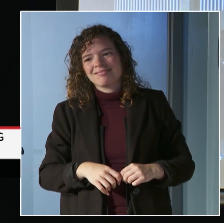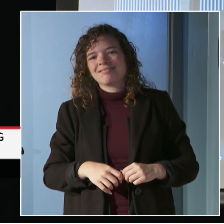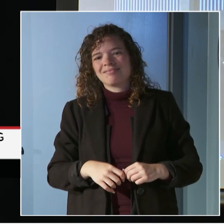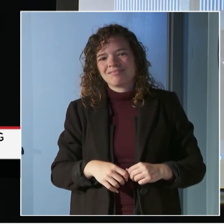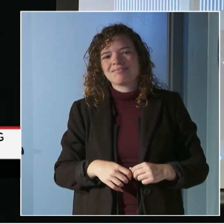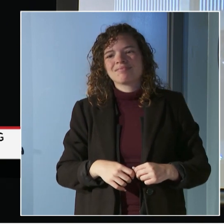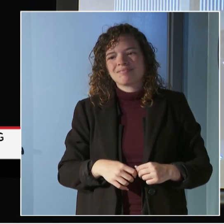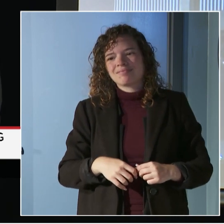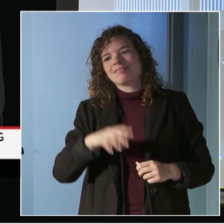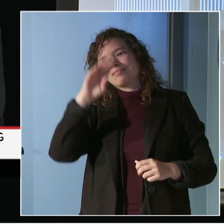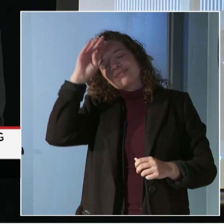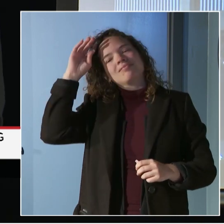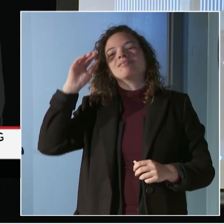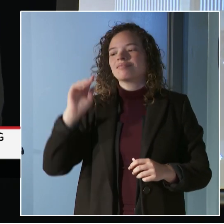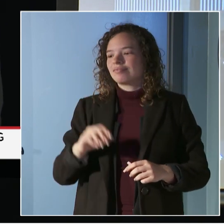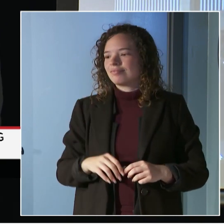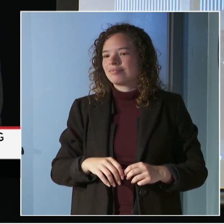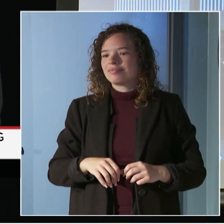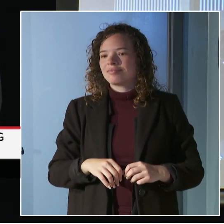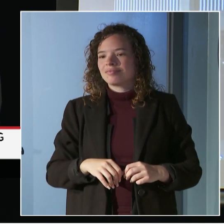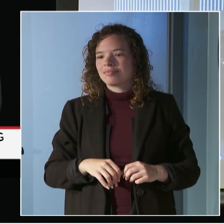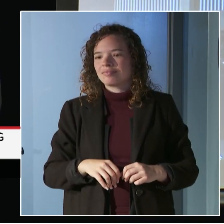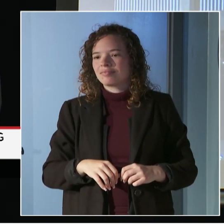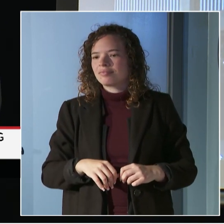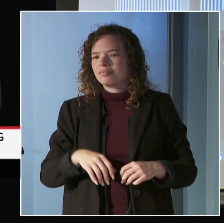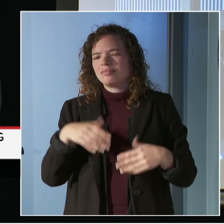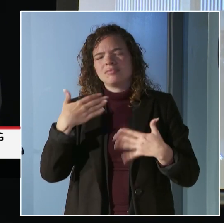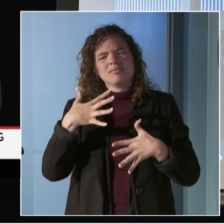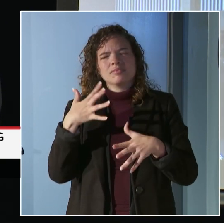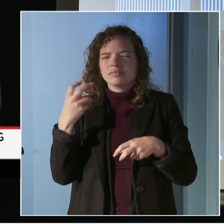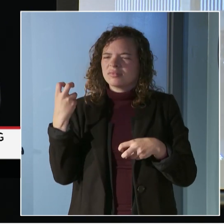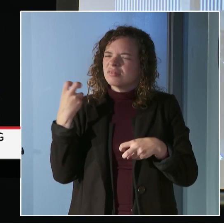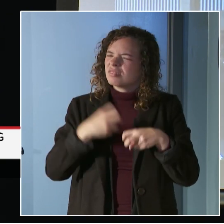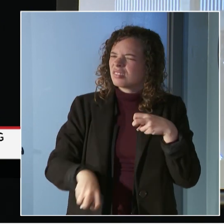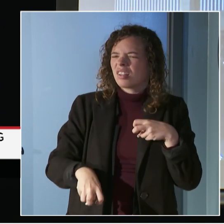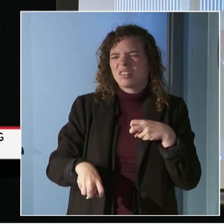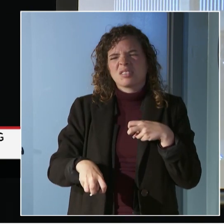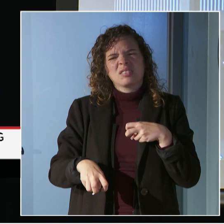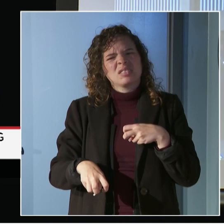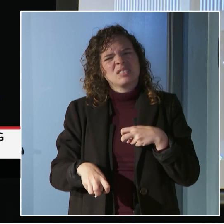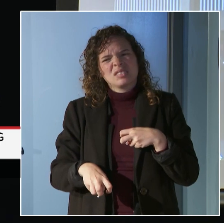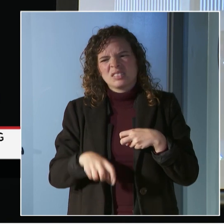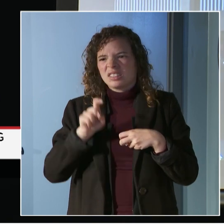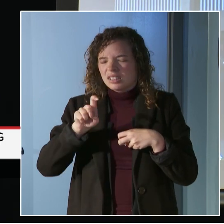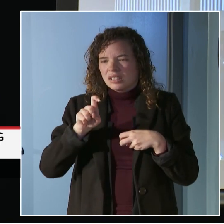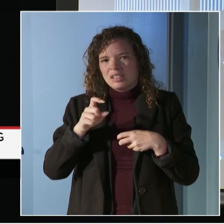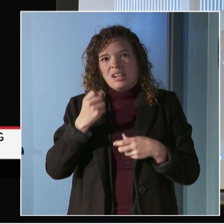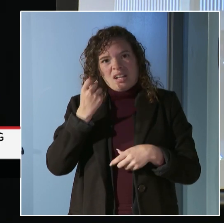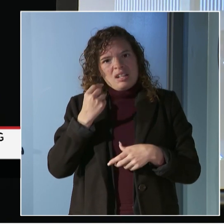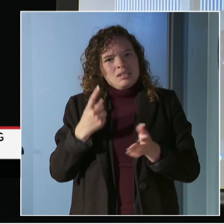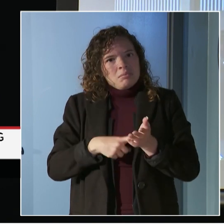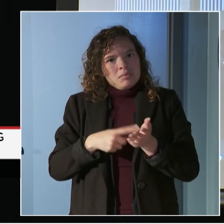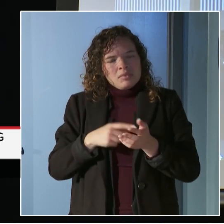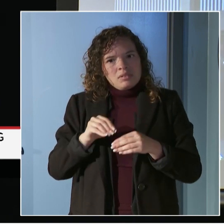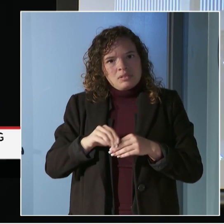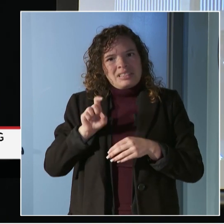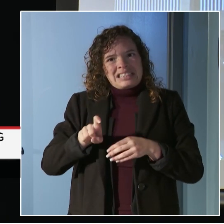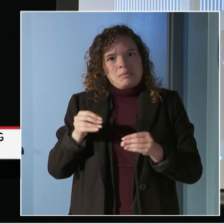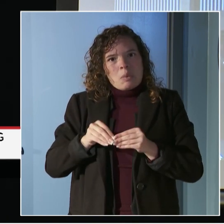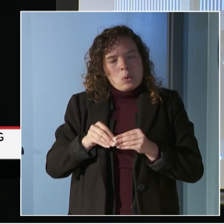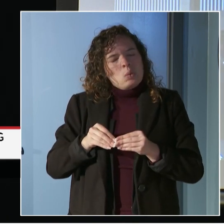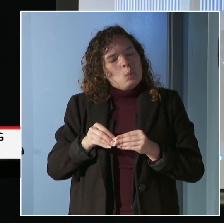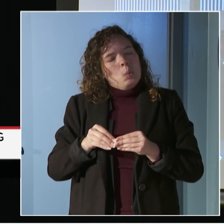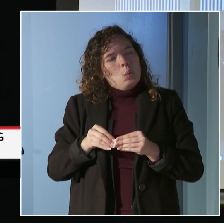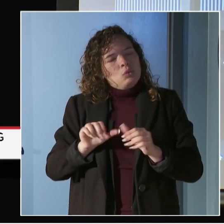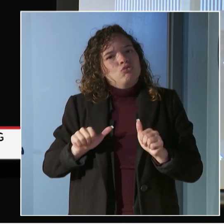And the financing is hard, and it gets harder each time. And so to Chris Donald, who directs HFA, to Drew Hubbard, who directs